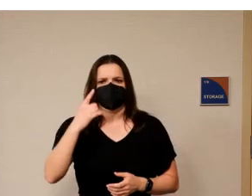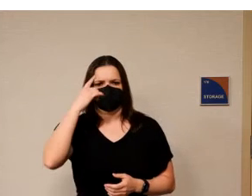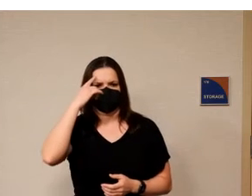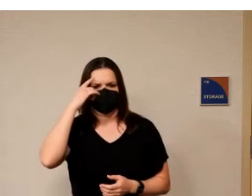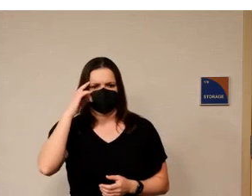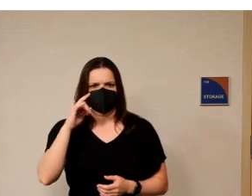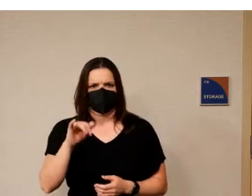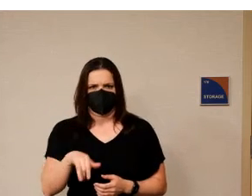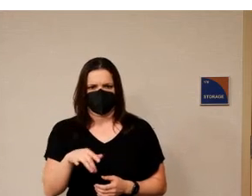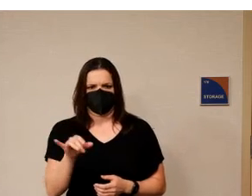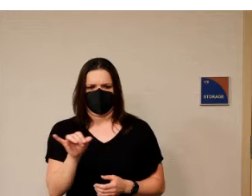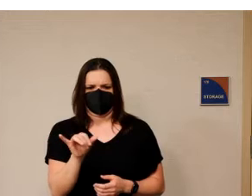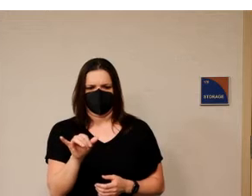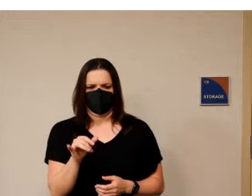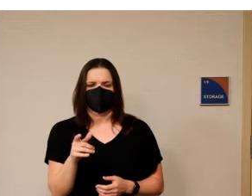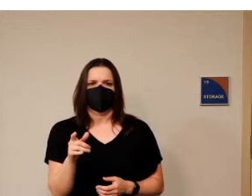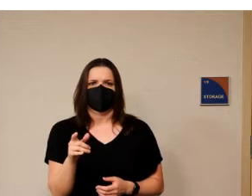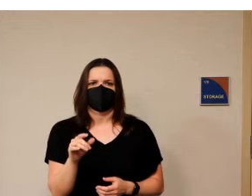splits Beverly Glen as well.